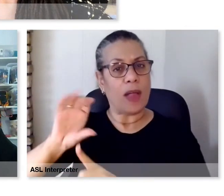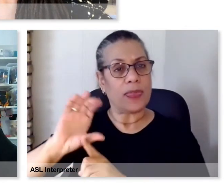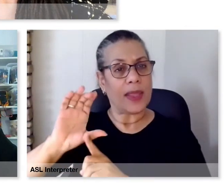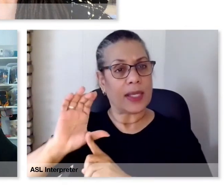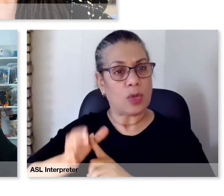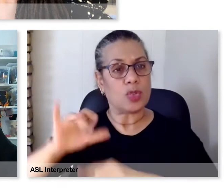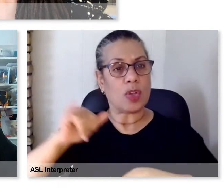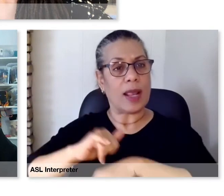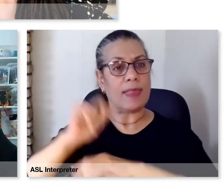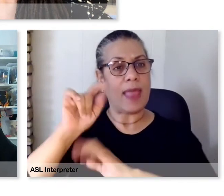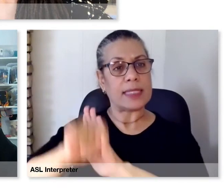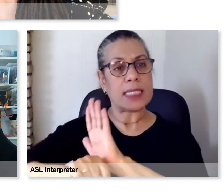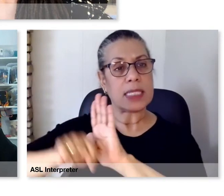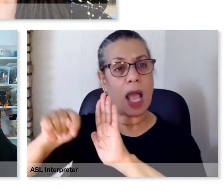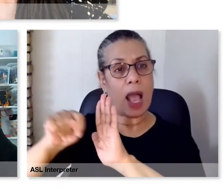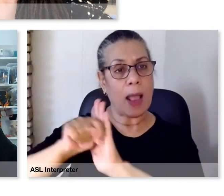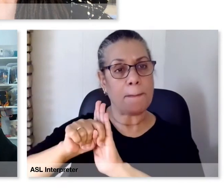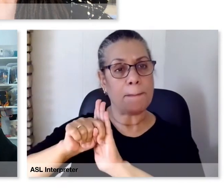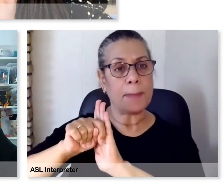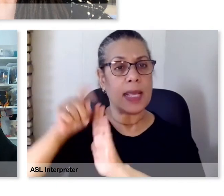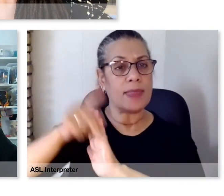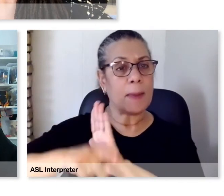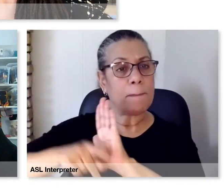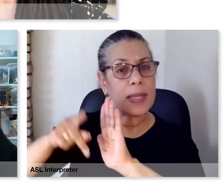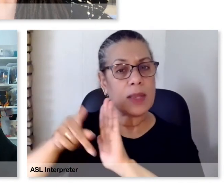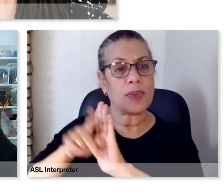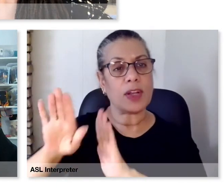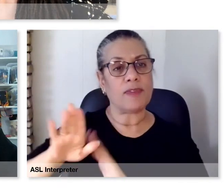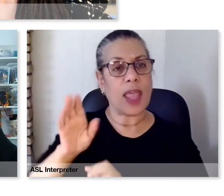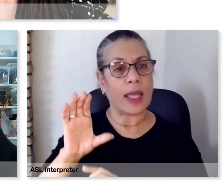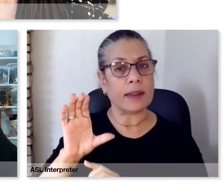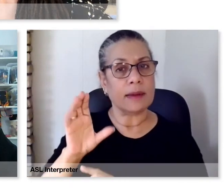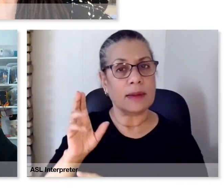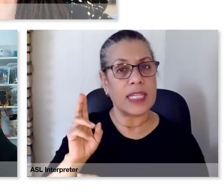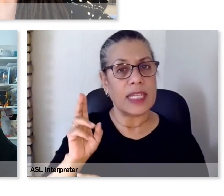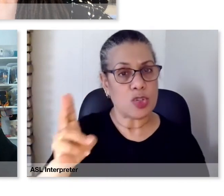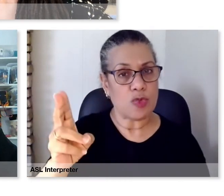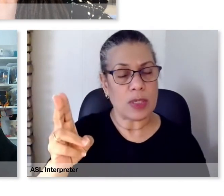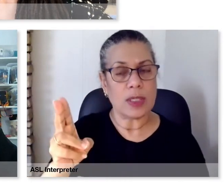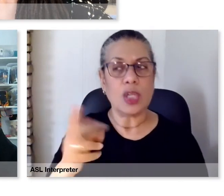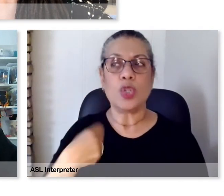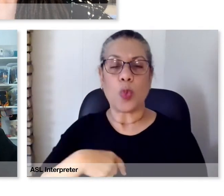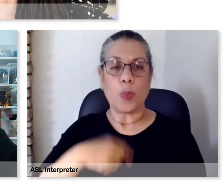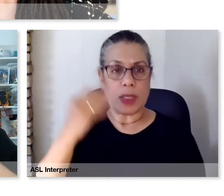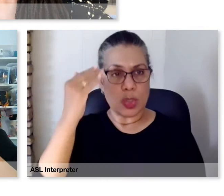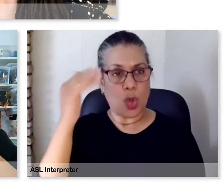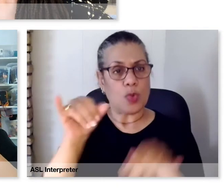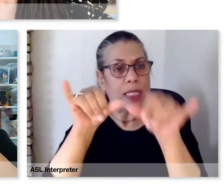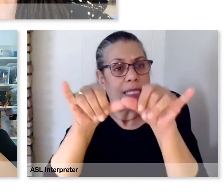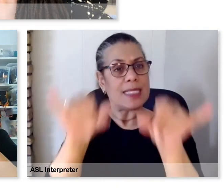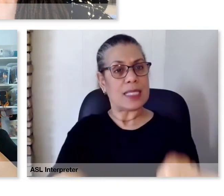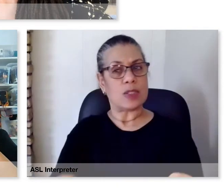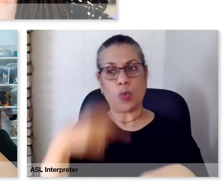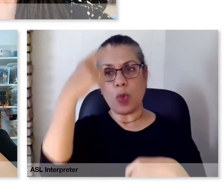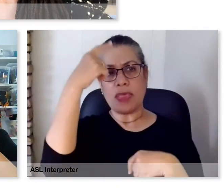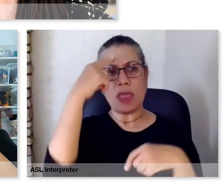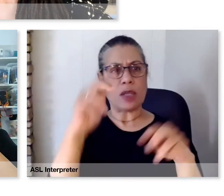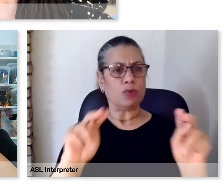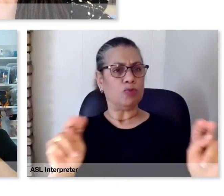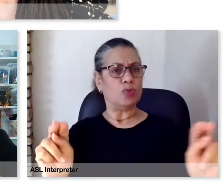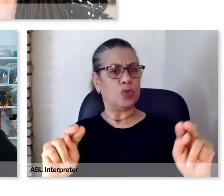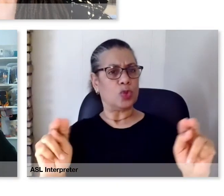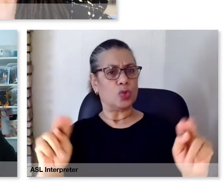period and cultural history. And so I think it's just something we need to be aware of, is that even systems we think of as most objective and